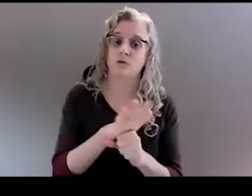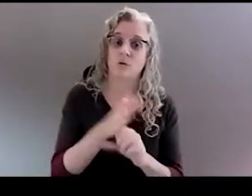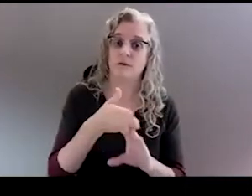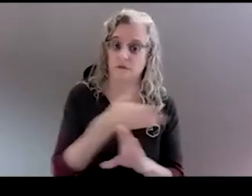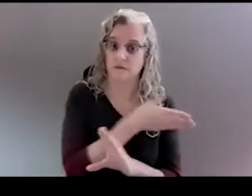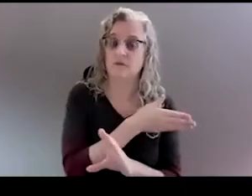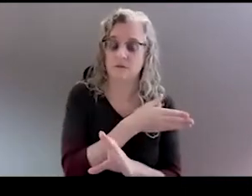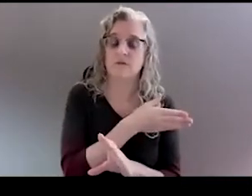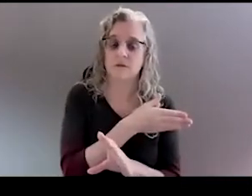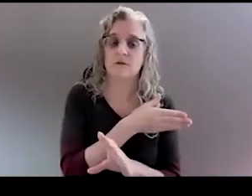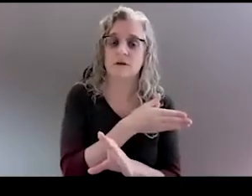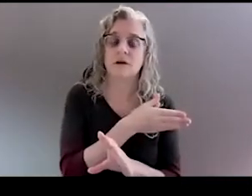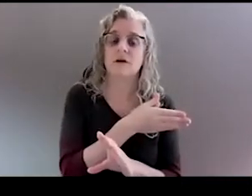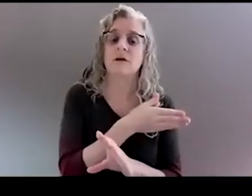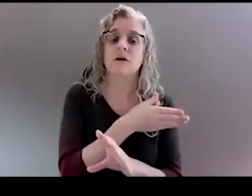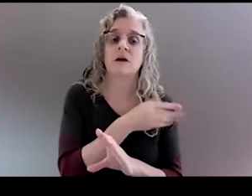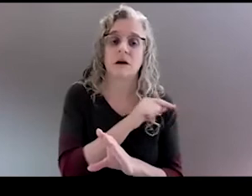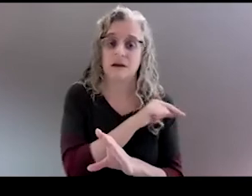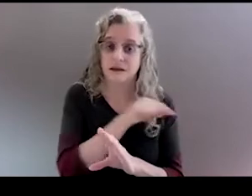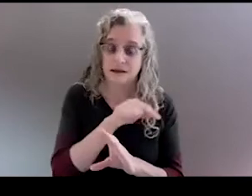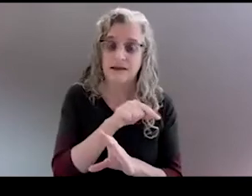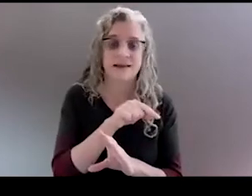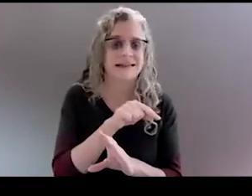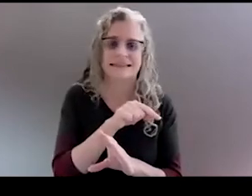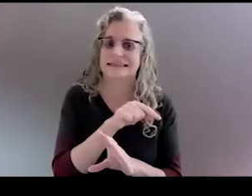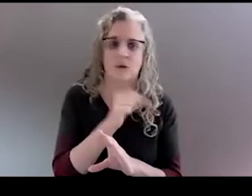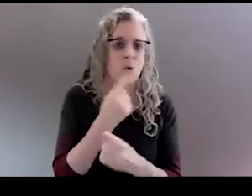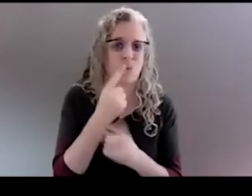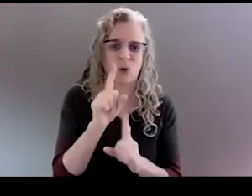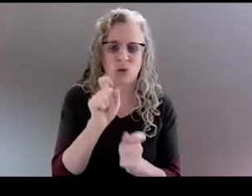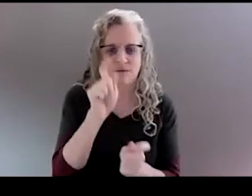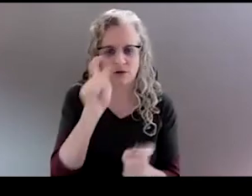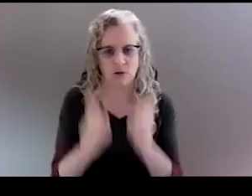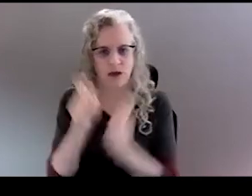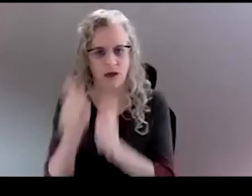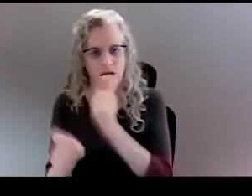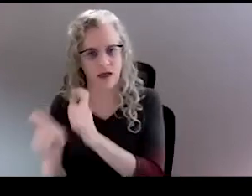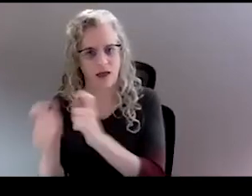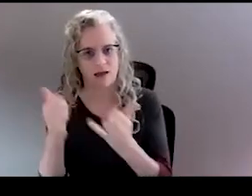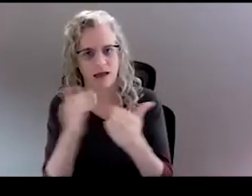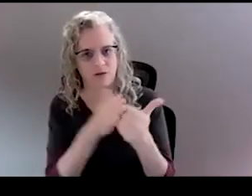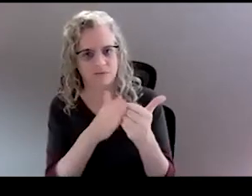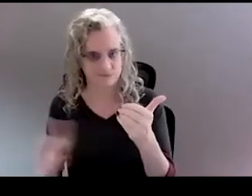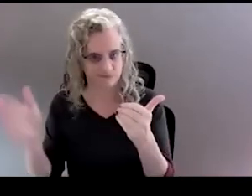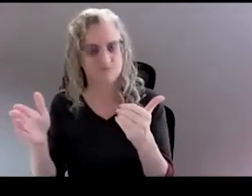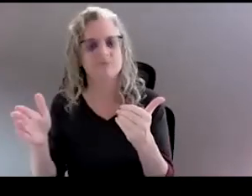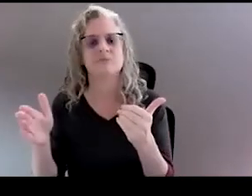it's important to readapt and to modify to how COVID and the civil protests,